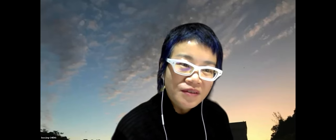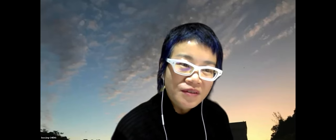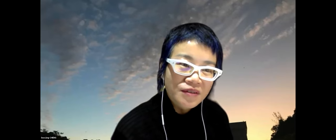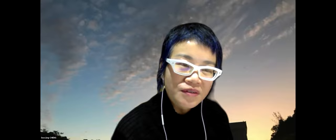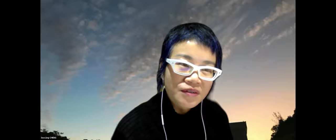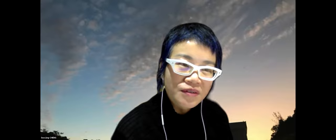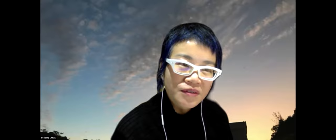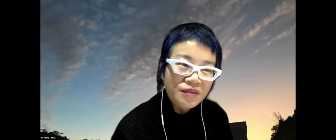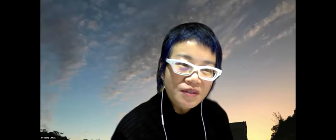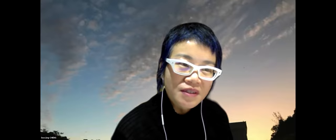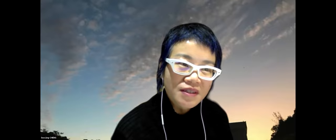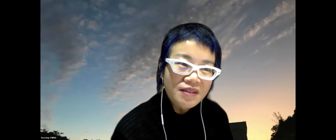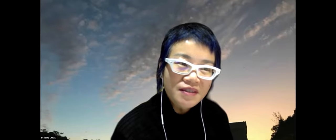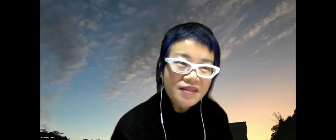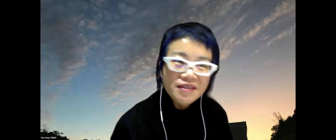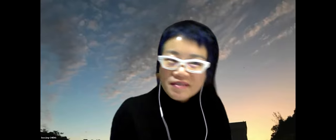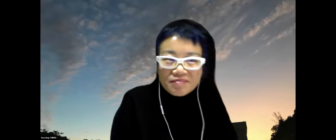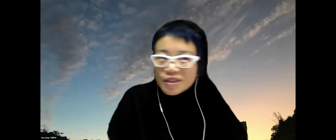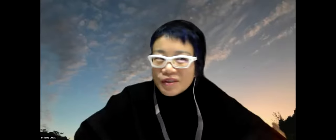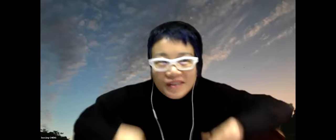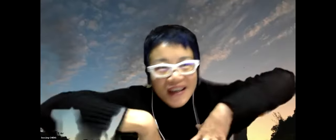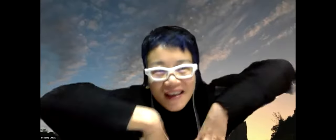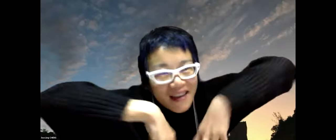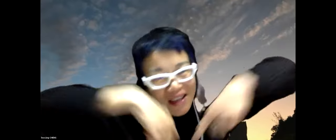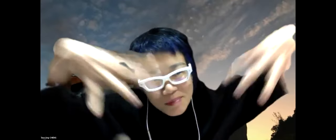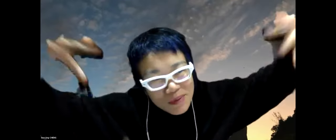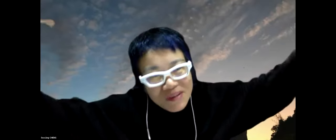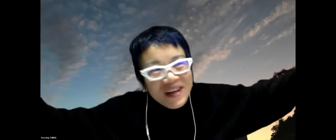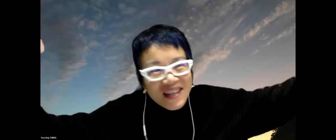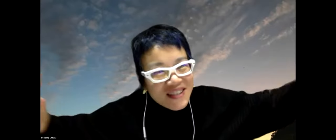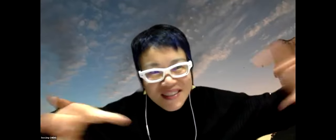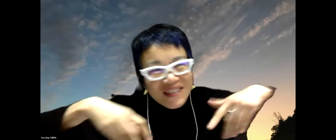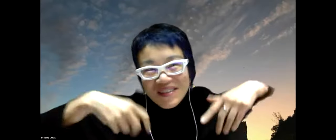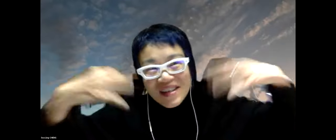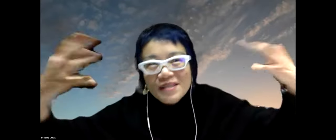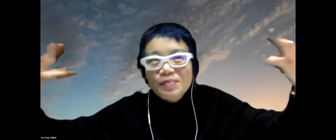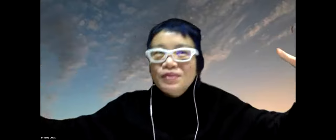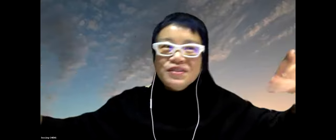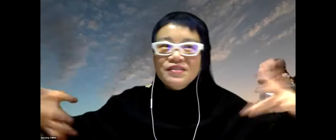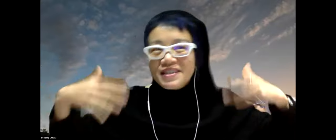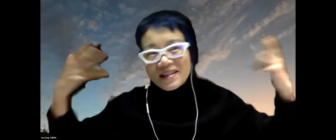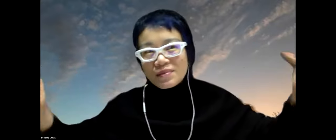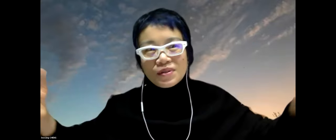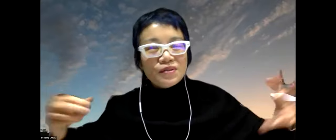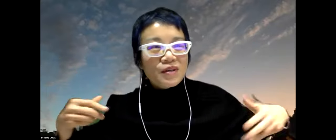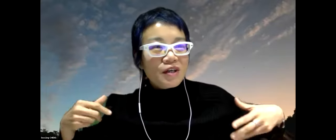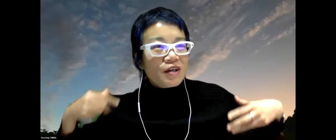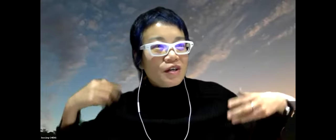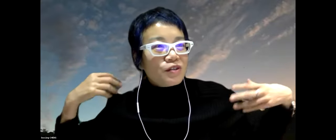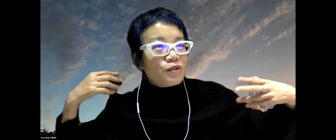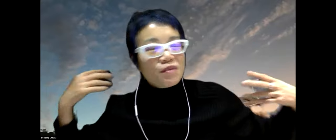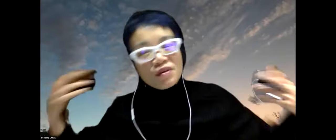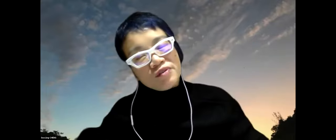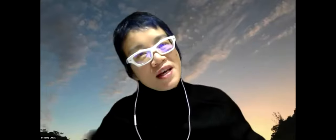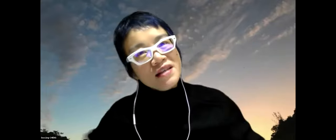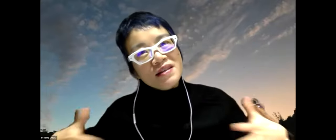And you see this, you know, exploration or explosion of attempts